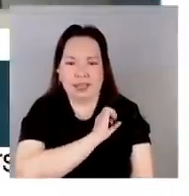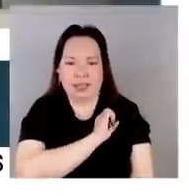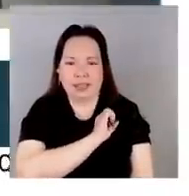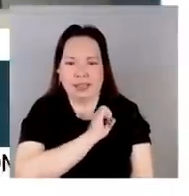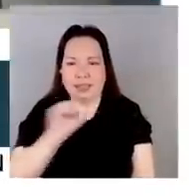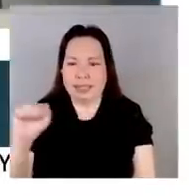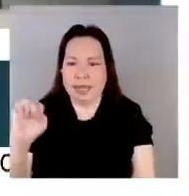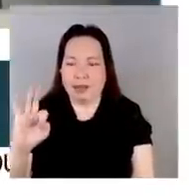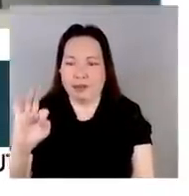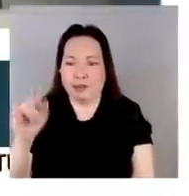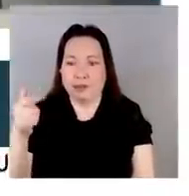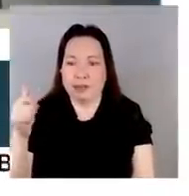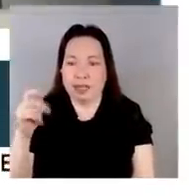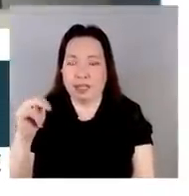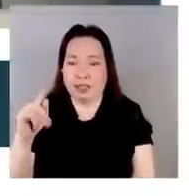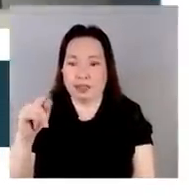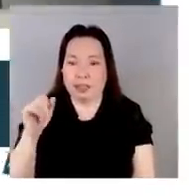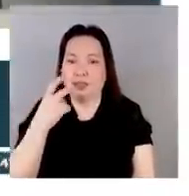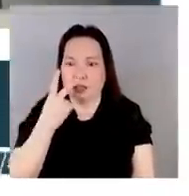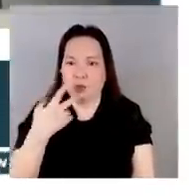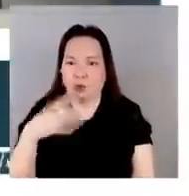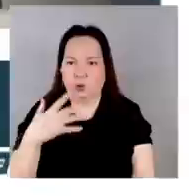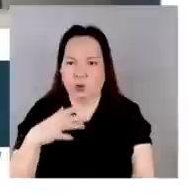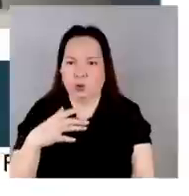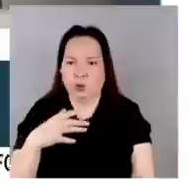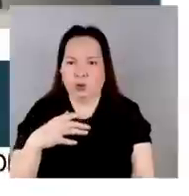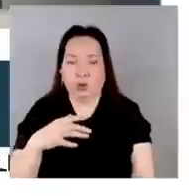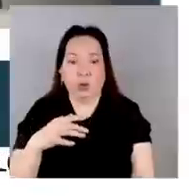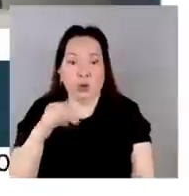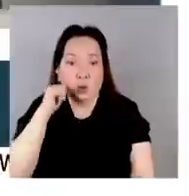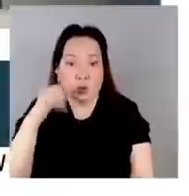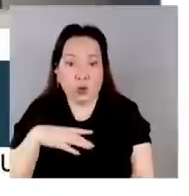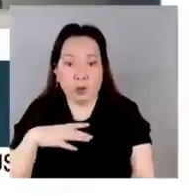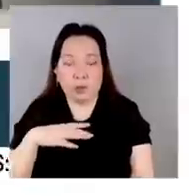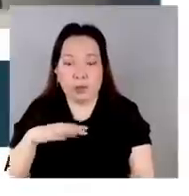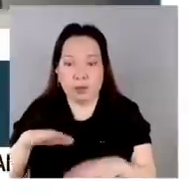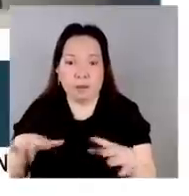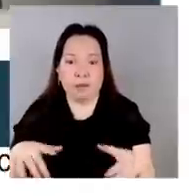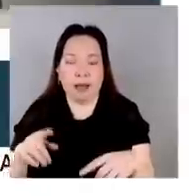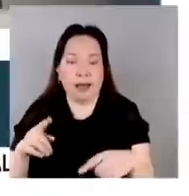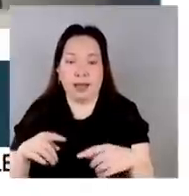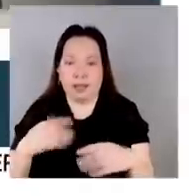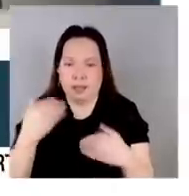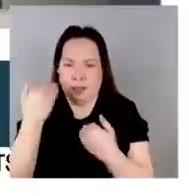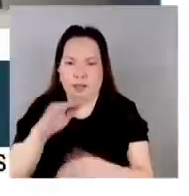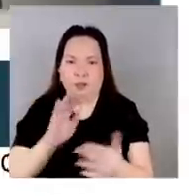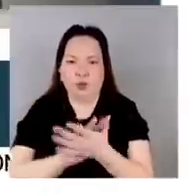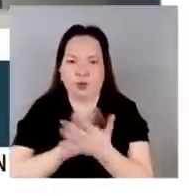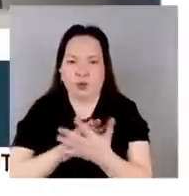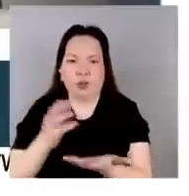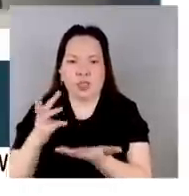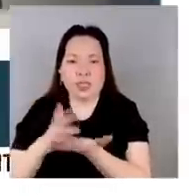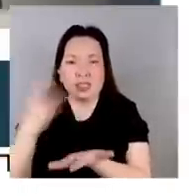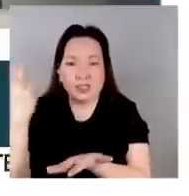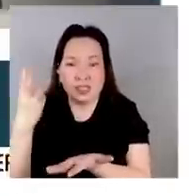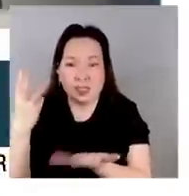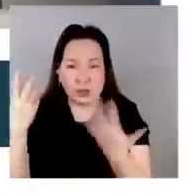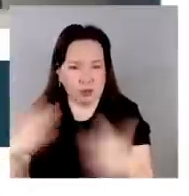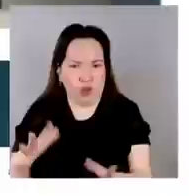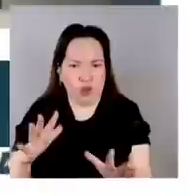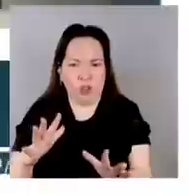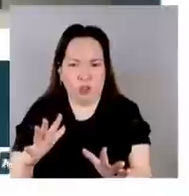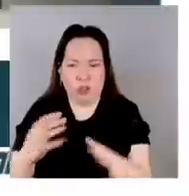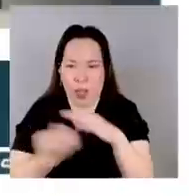one country where we're seeing women and girls, they can't go to school anymore past grade six. We're seeing women not even being allowed to work